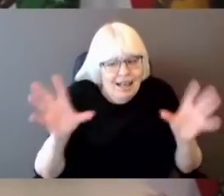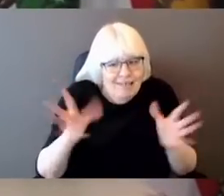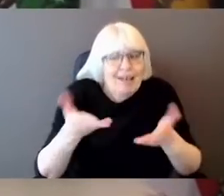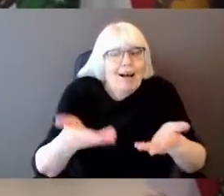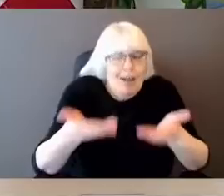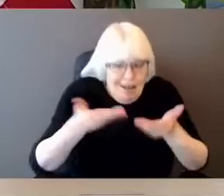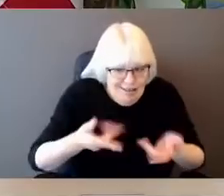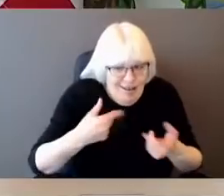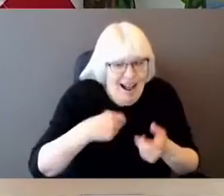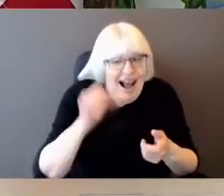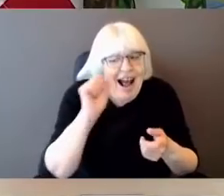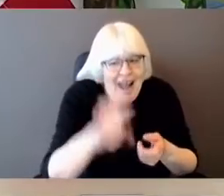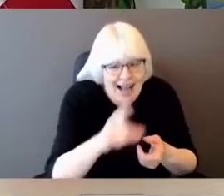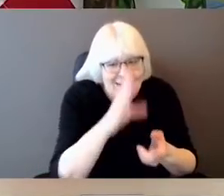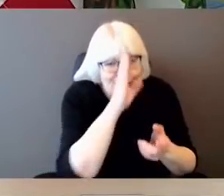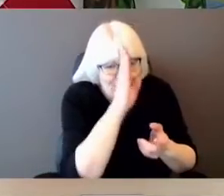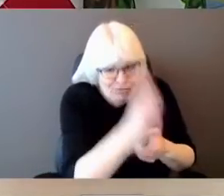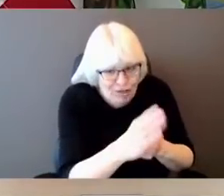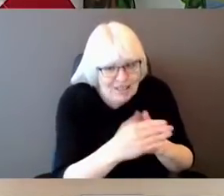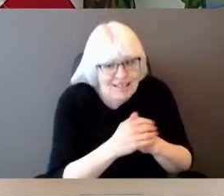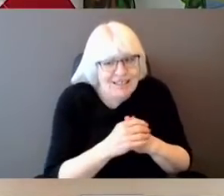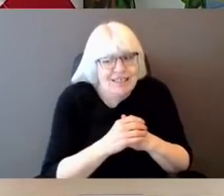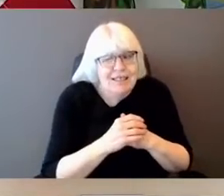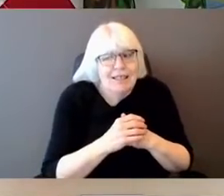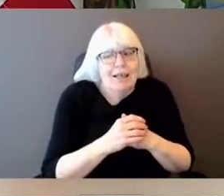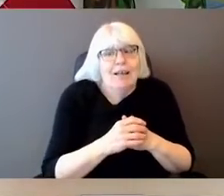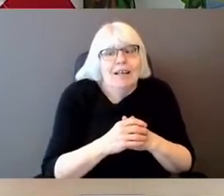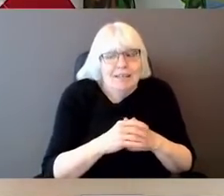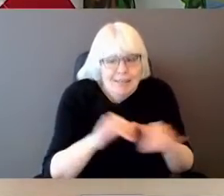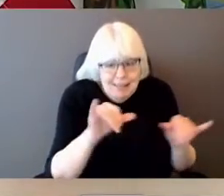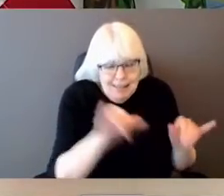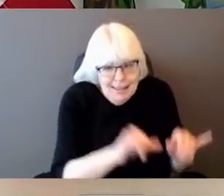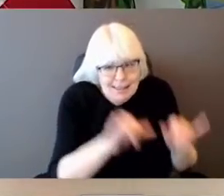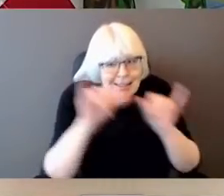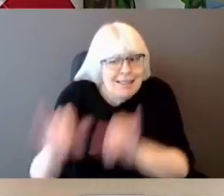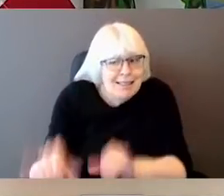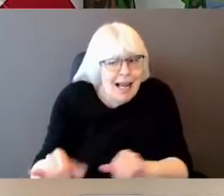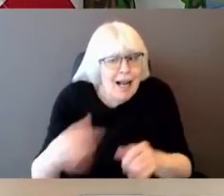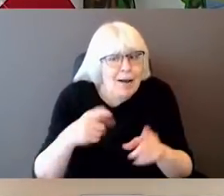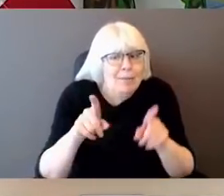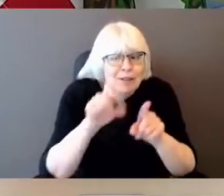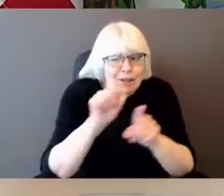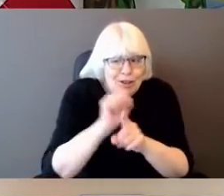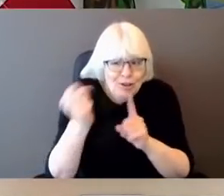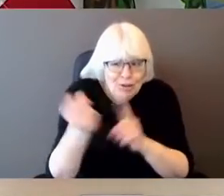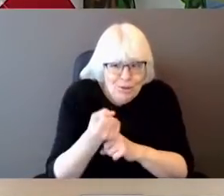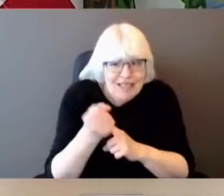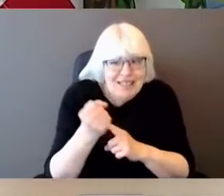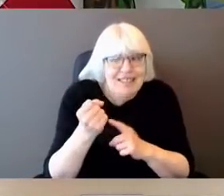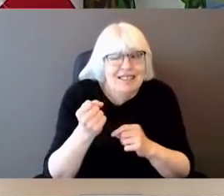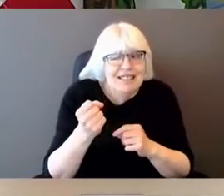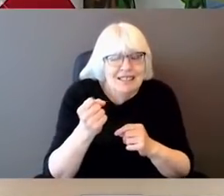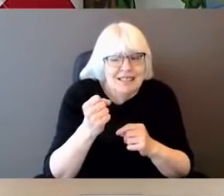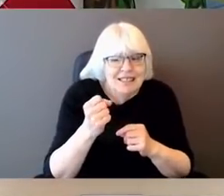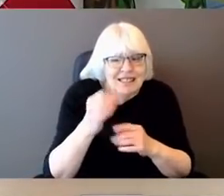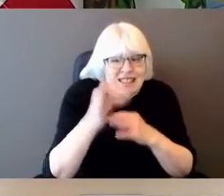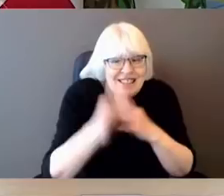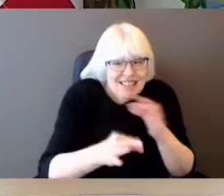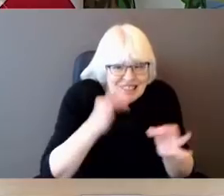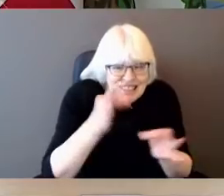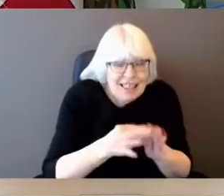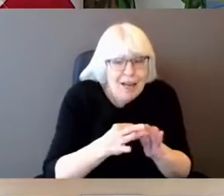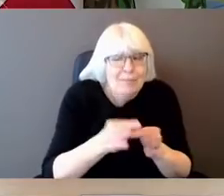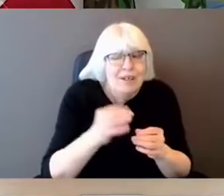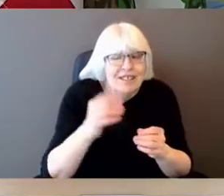same scenario. But I tested positive on December 5th, not January. So this is before the 15th